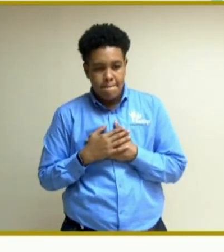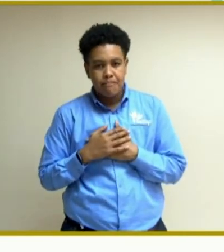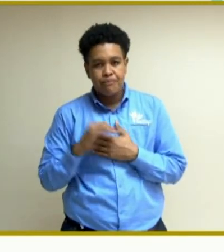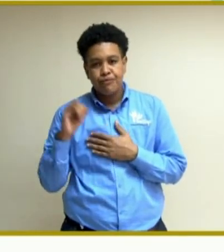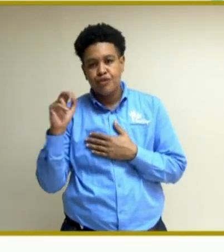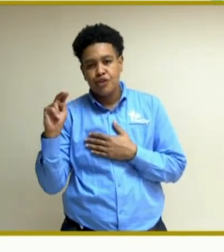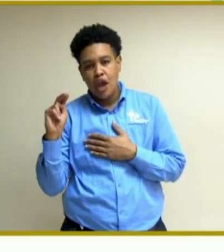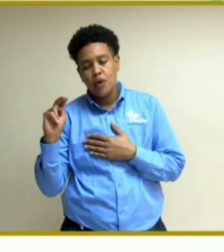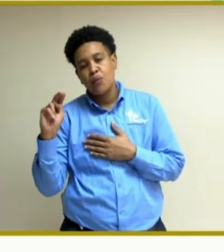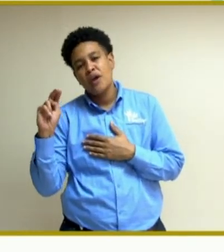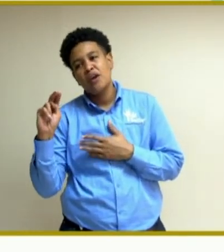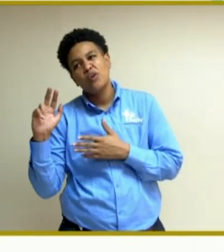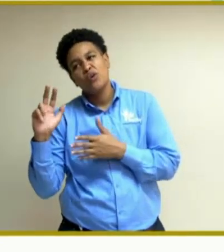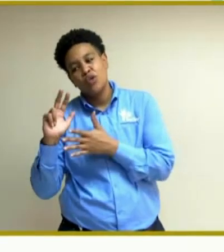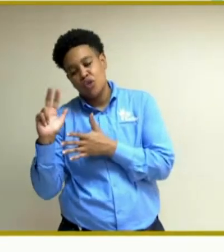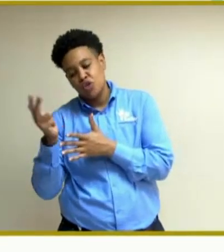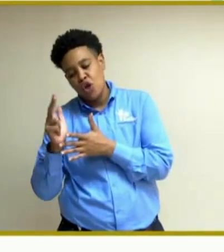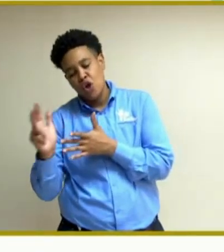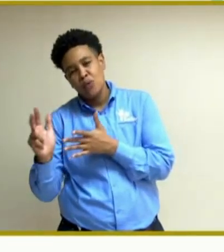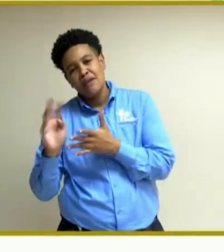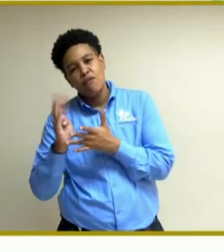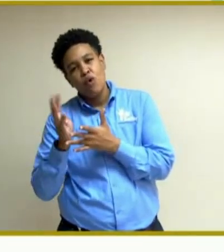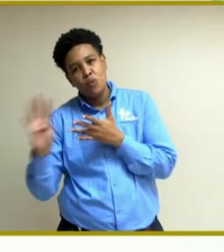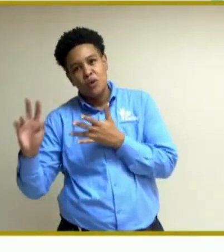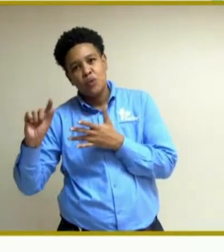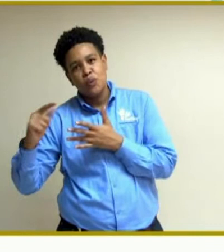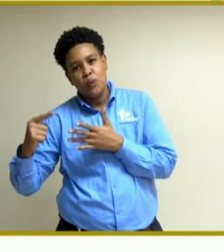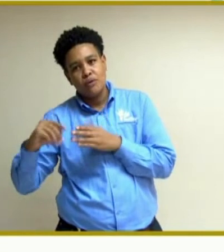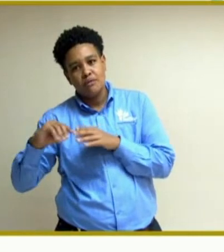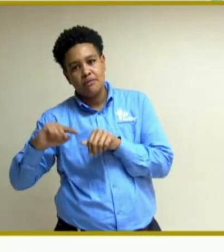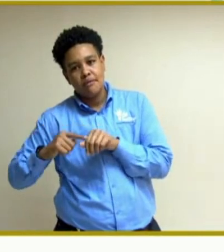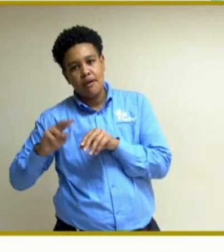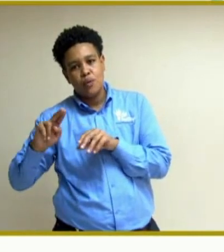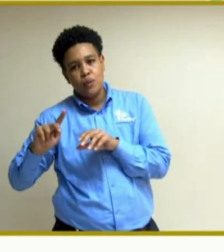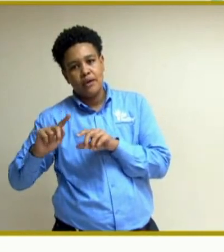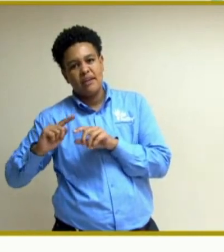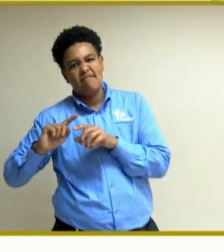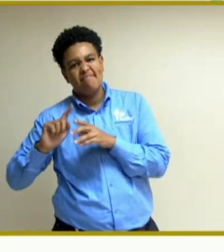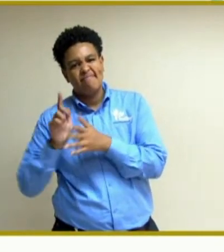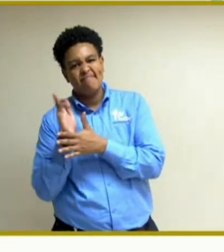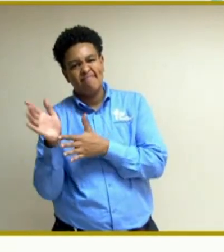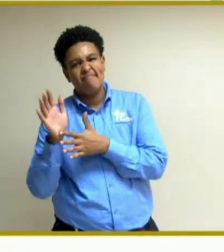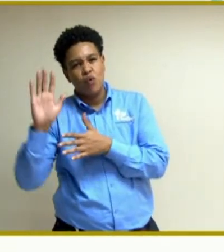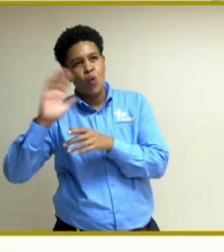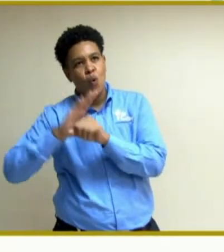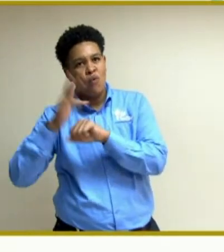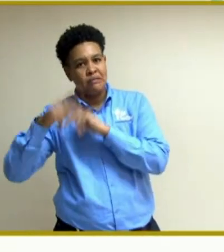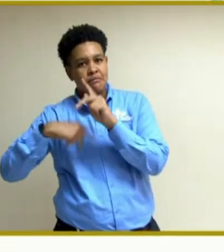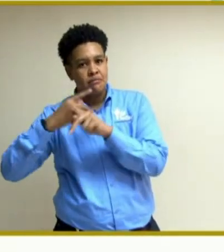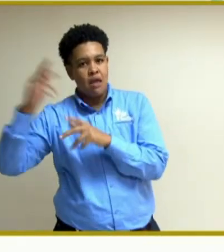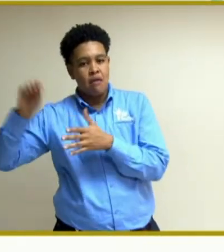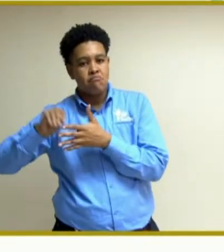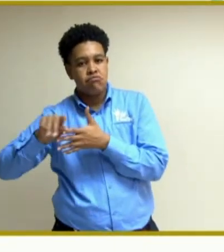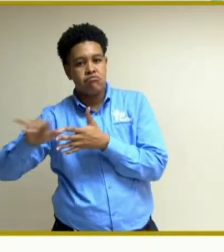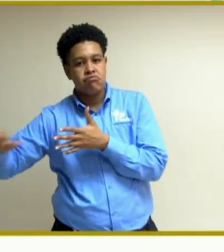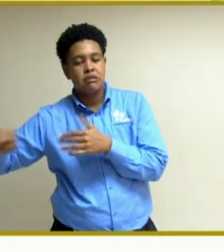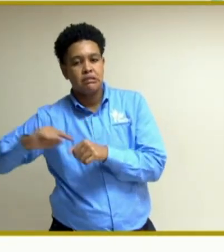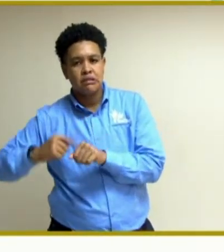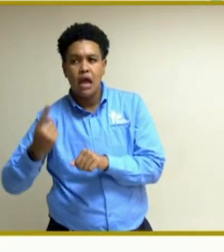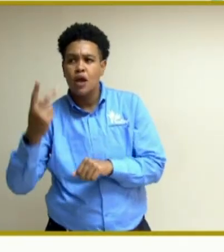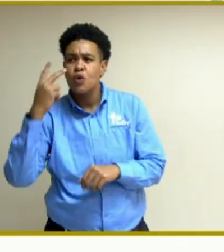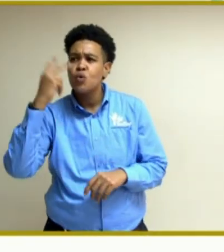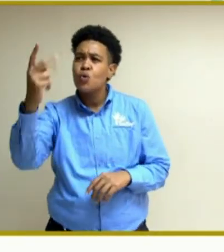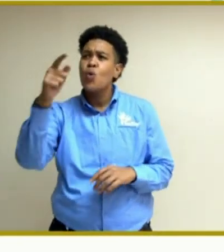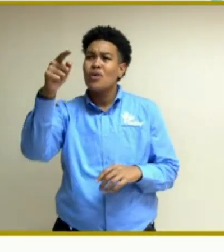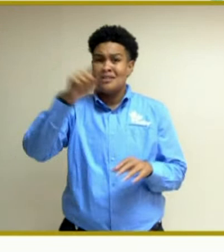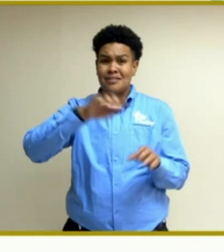slide. So this slide is a combination slide looking at burden of COVID-19 in Jamaica by